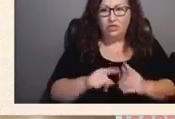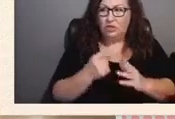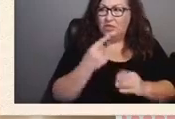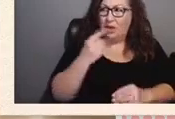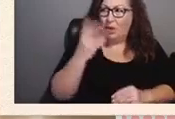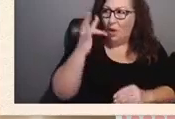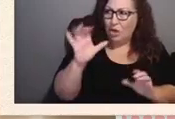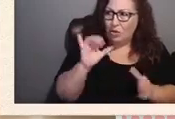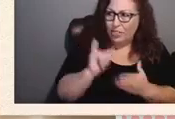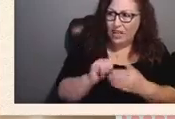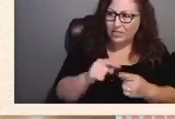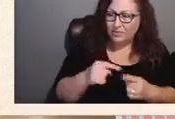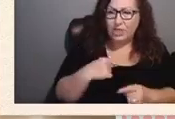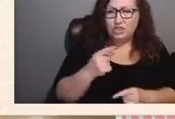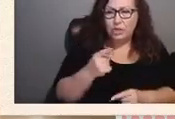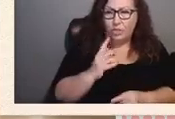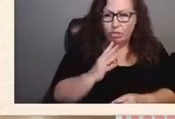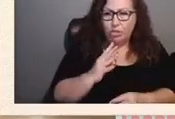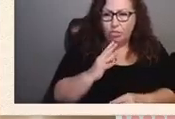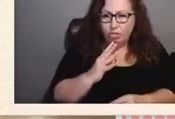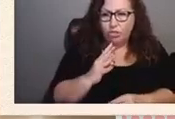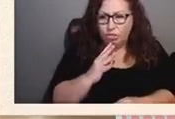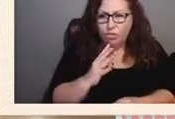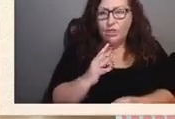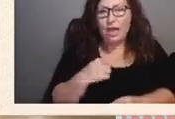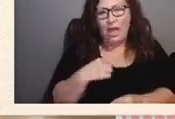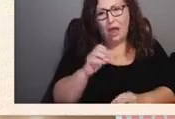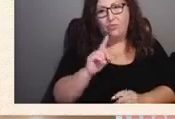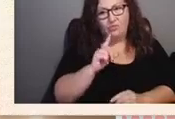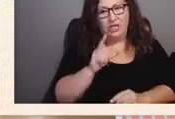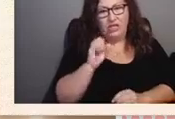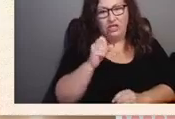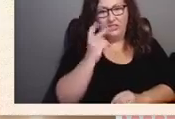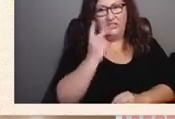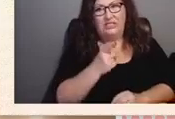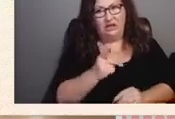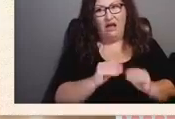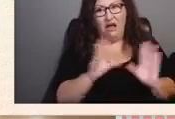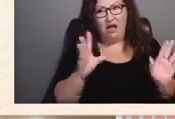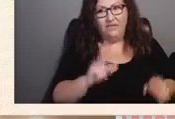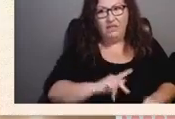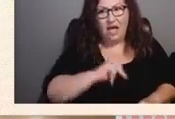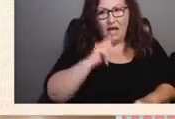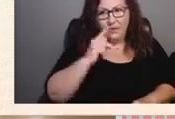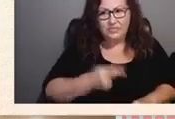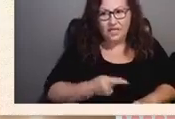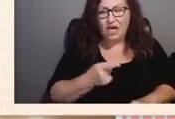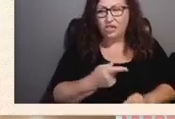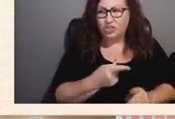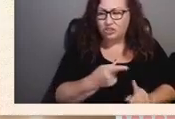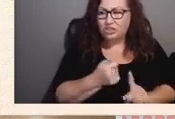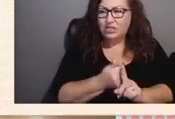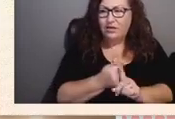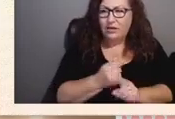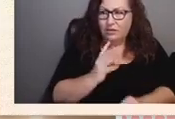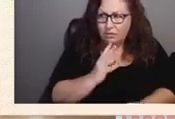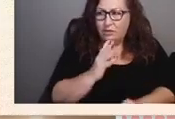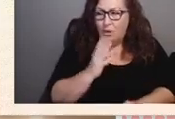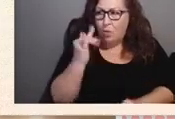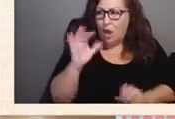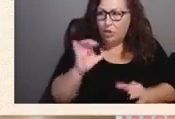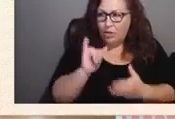was stuttering. I could tell she was really upset. She was stuttering and saying, "Why are you doing this to me?"